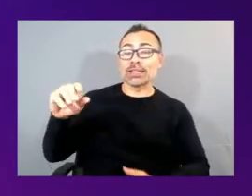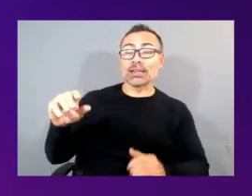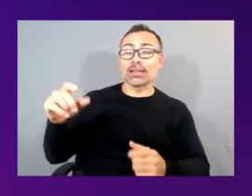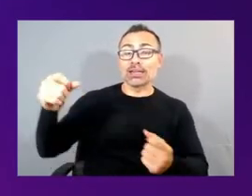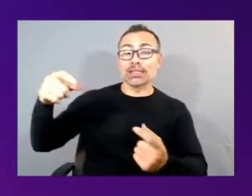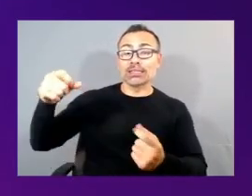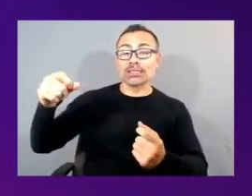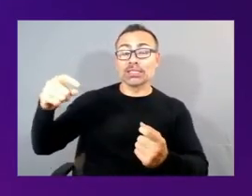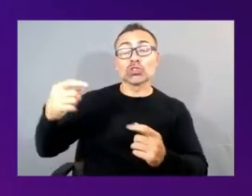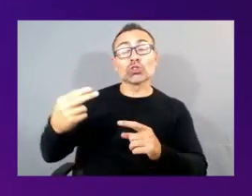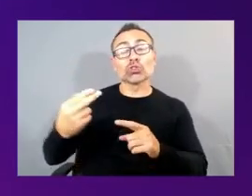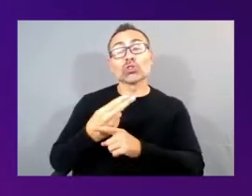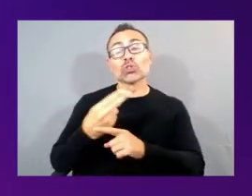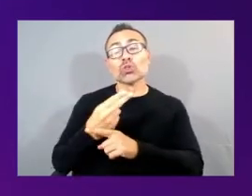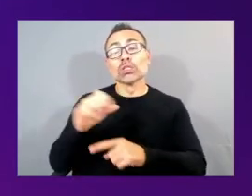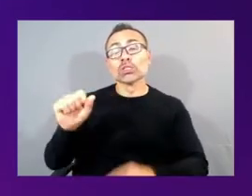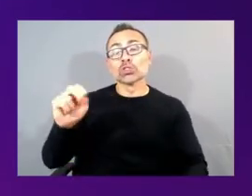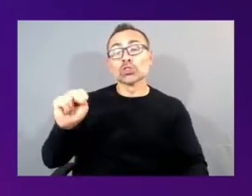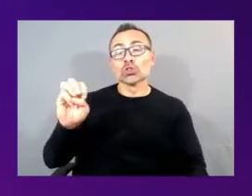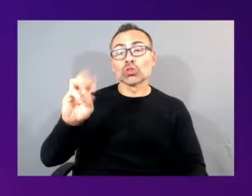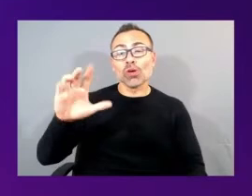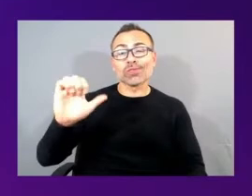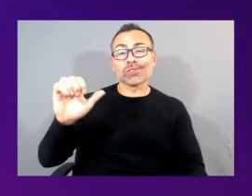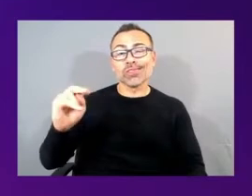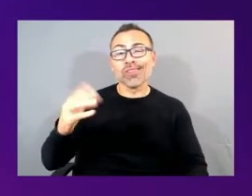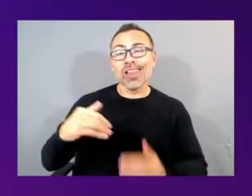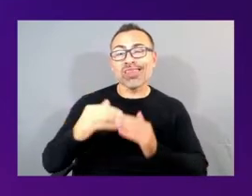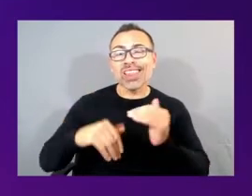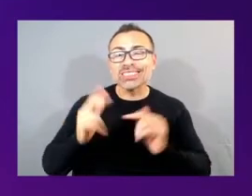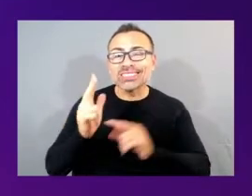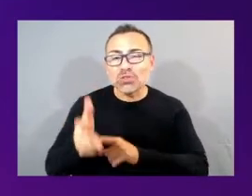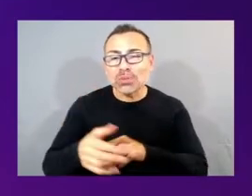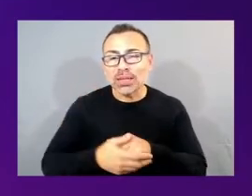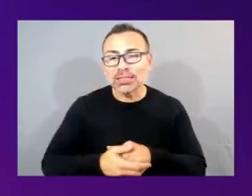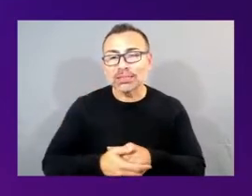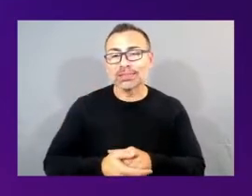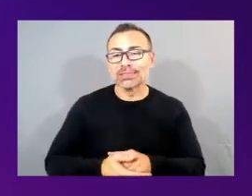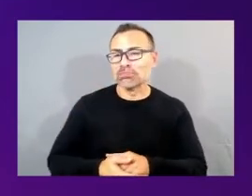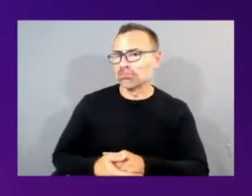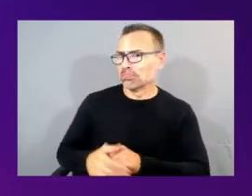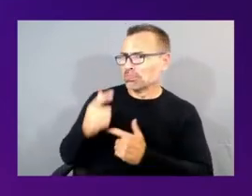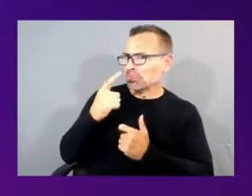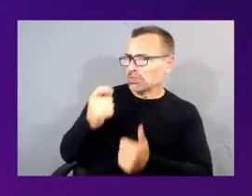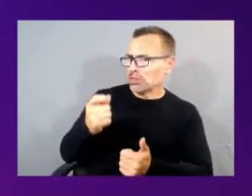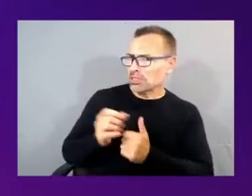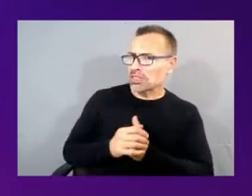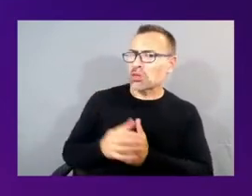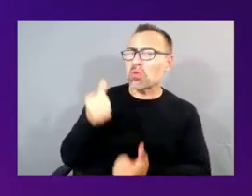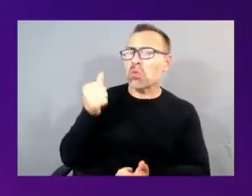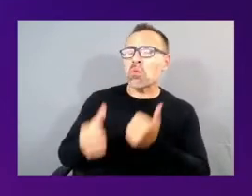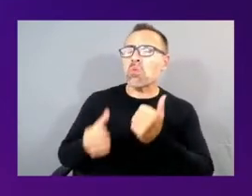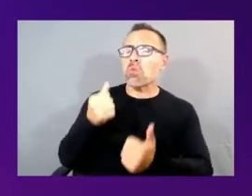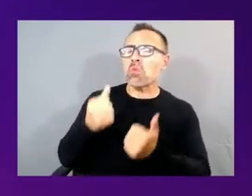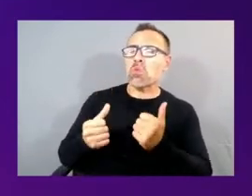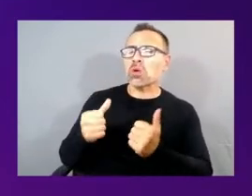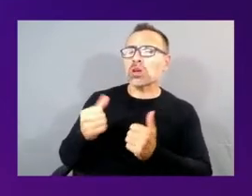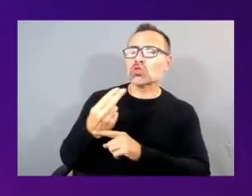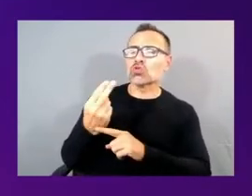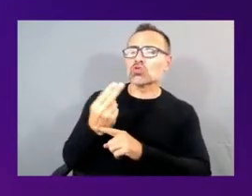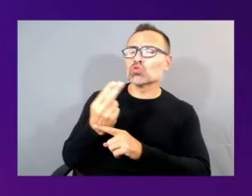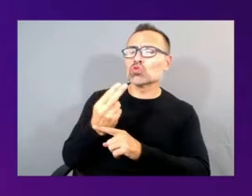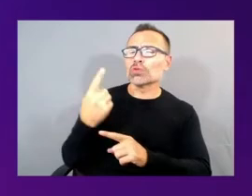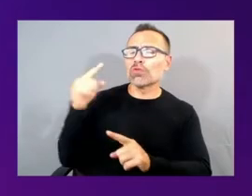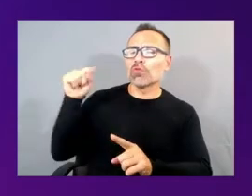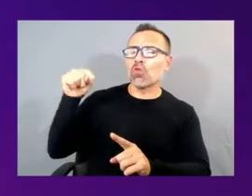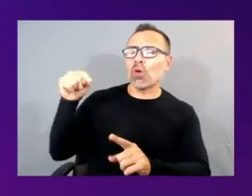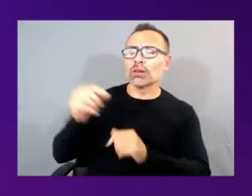Snowcone. That's interesting. What kind of use cases are you targeting? Well, we currently support more than